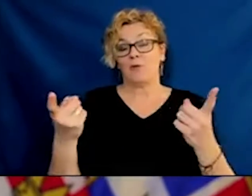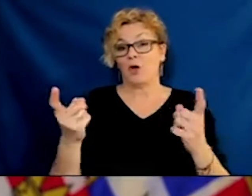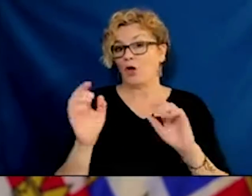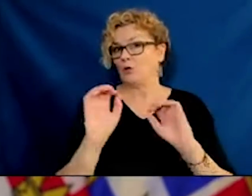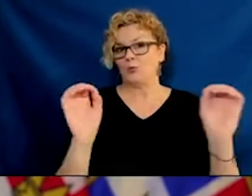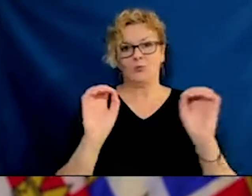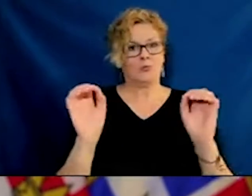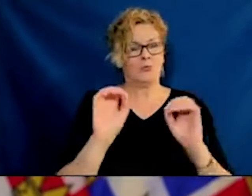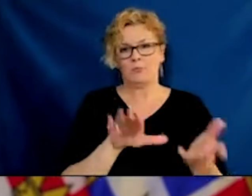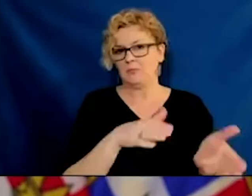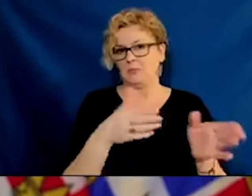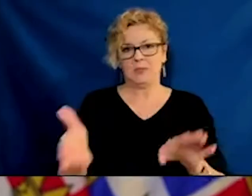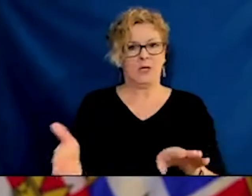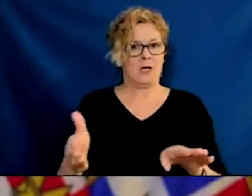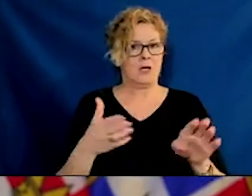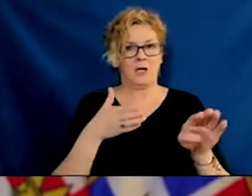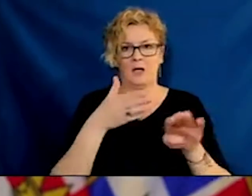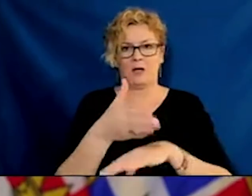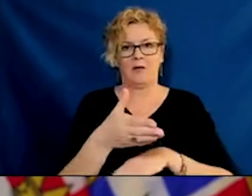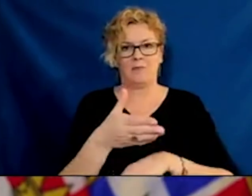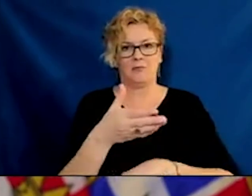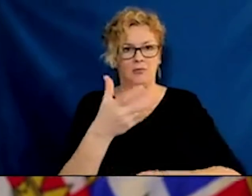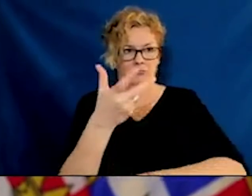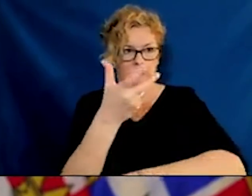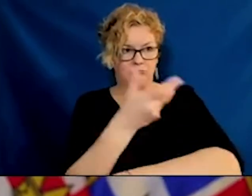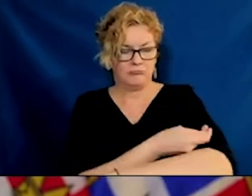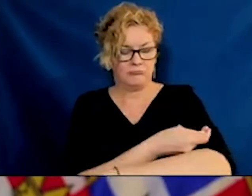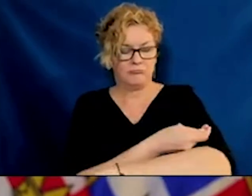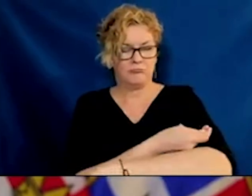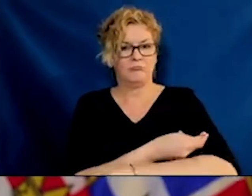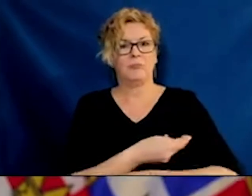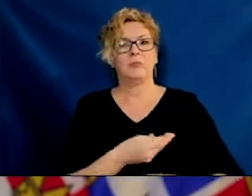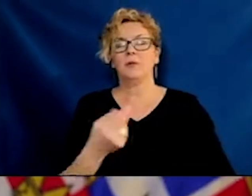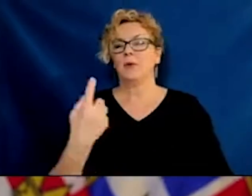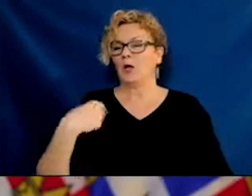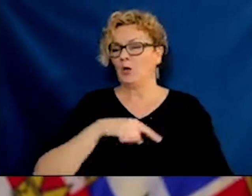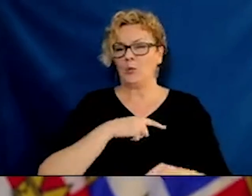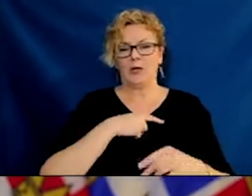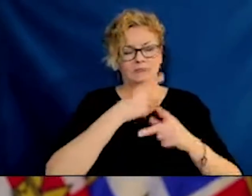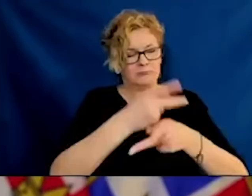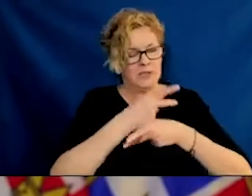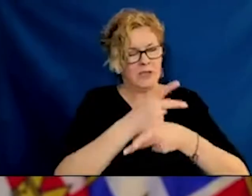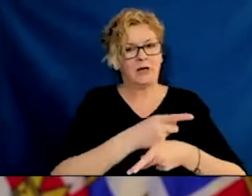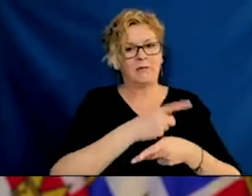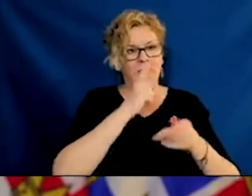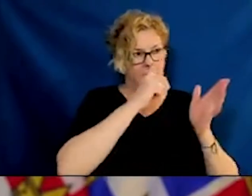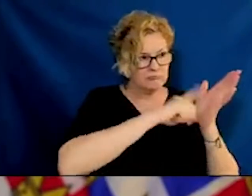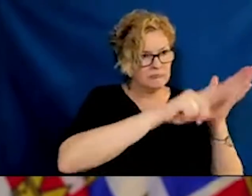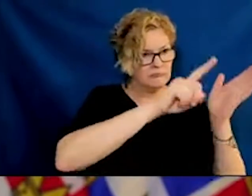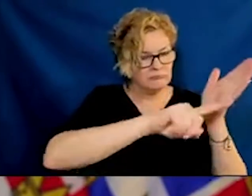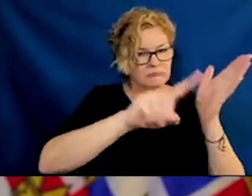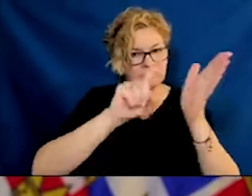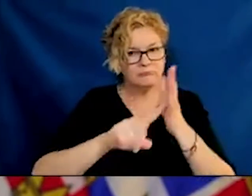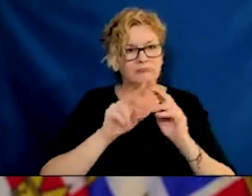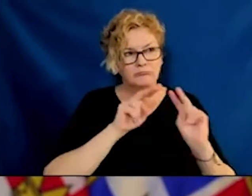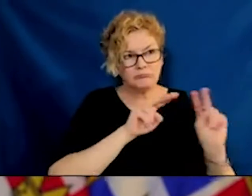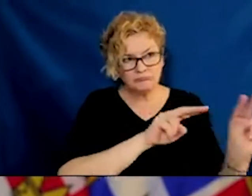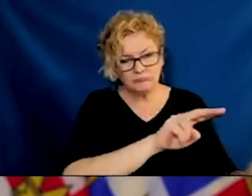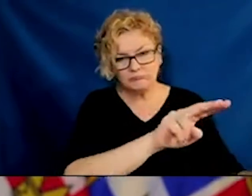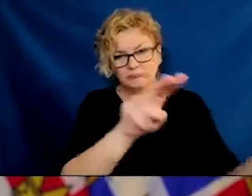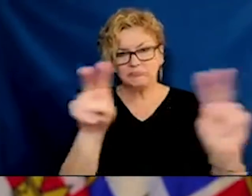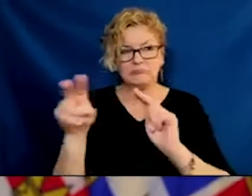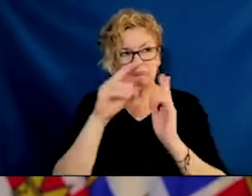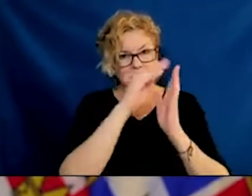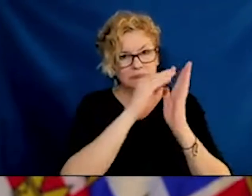monitoring all of these safety signals very carefully. As part of our provincial monitoring as well, we've been